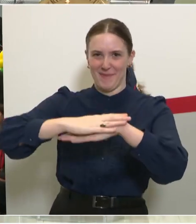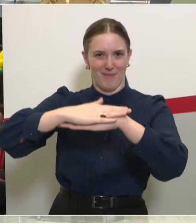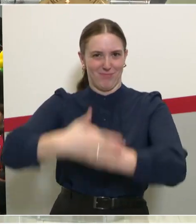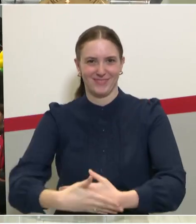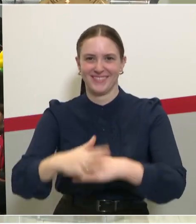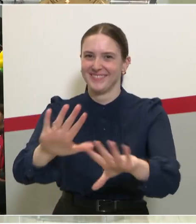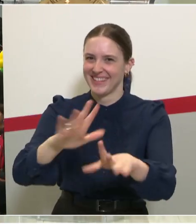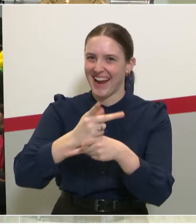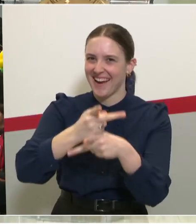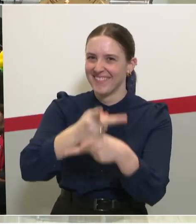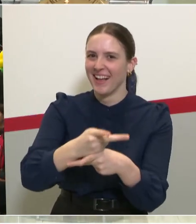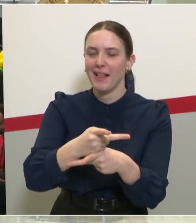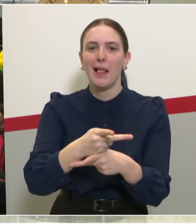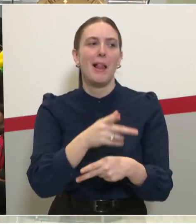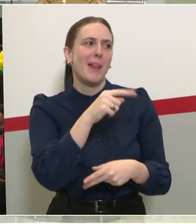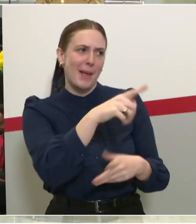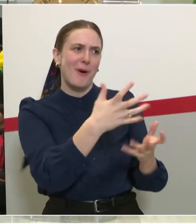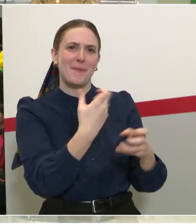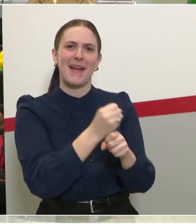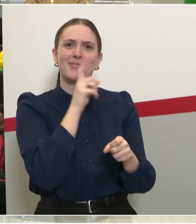They want to make sure it works.